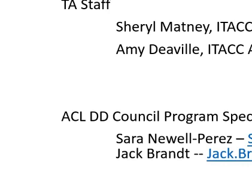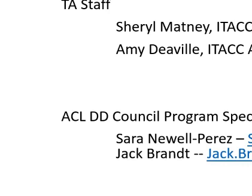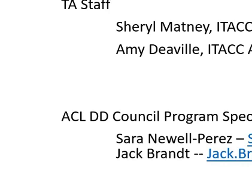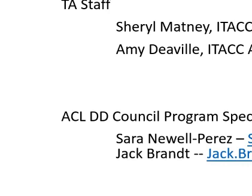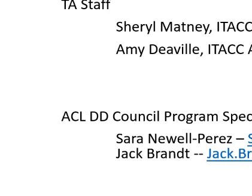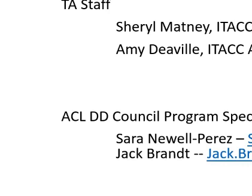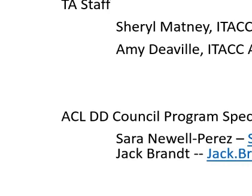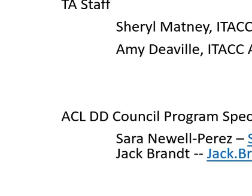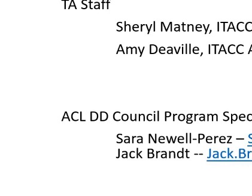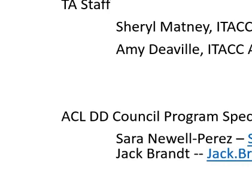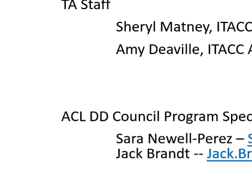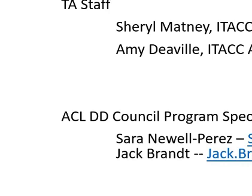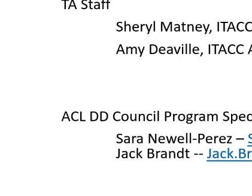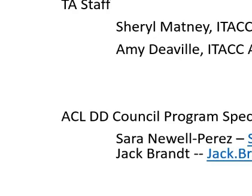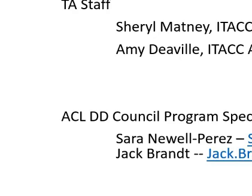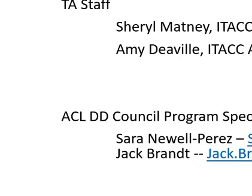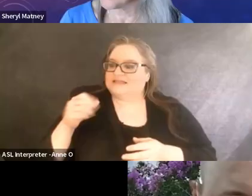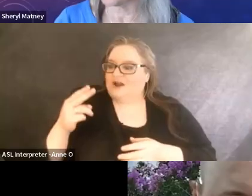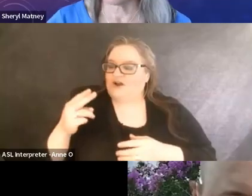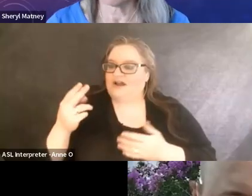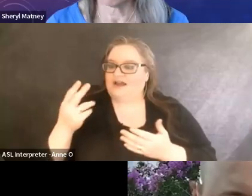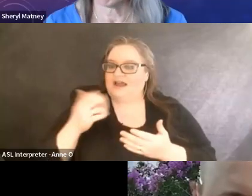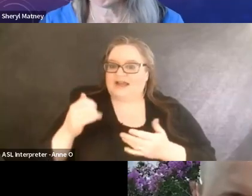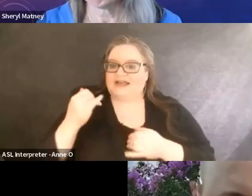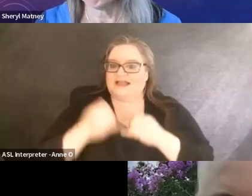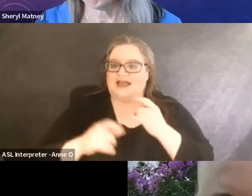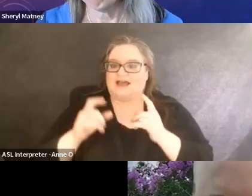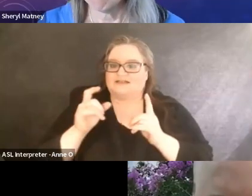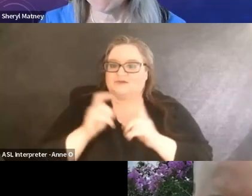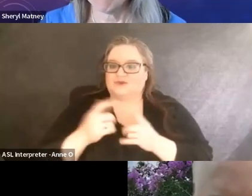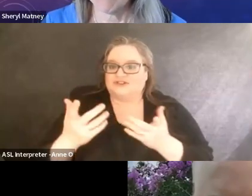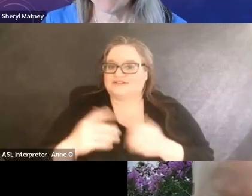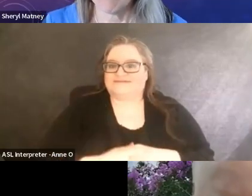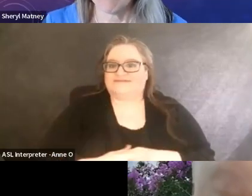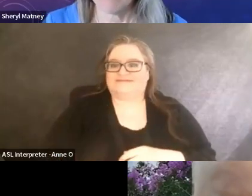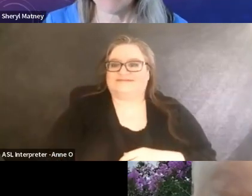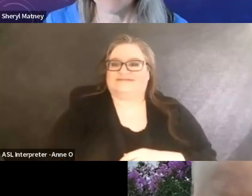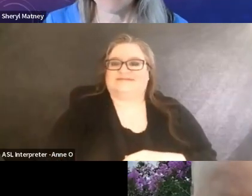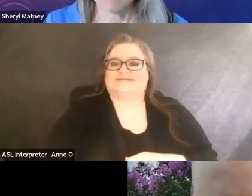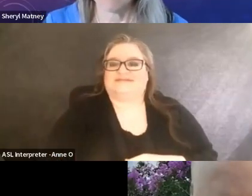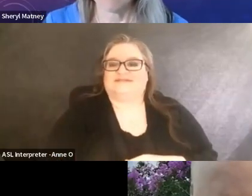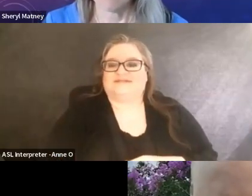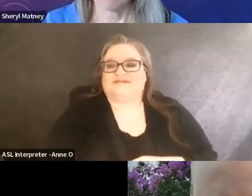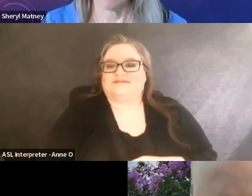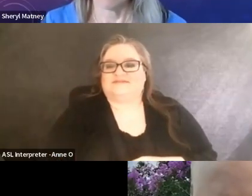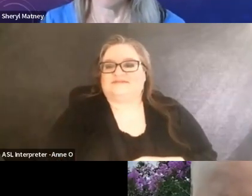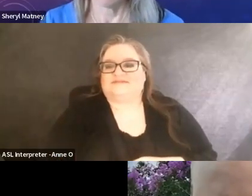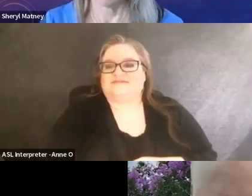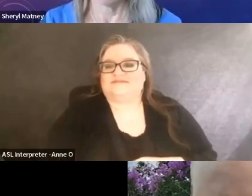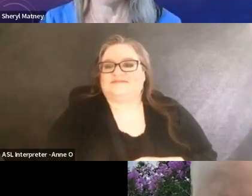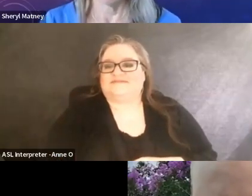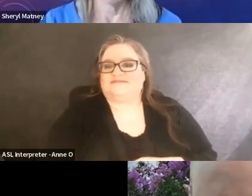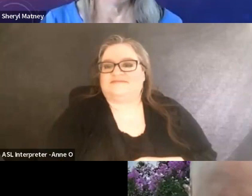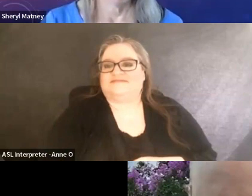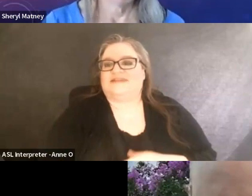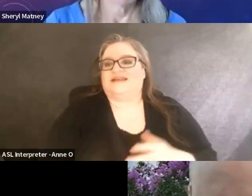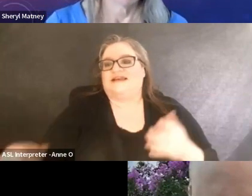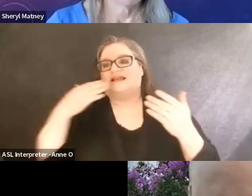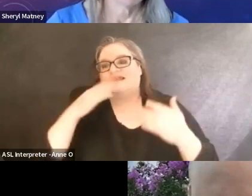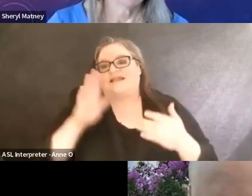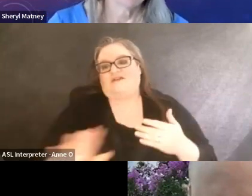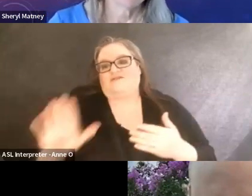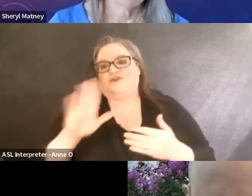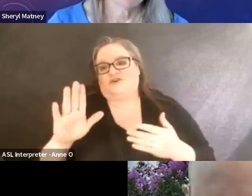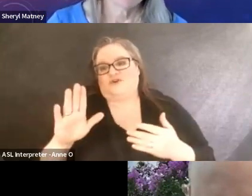Sarah, do you have any last word? Just want to thank everyone for your participation today and thank the